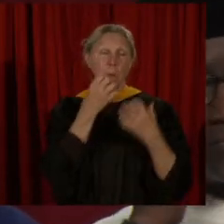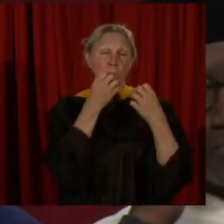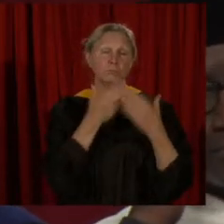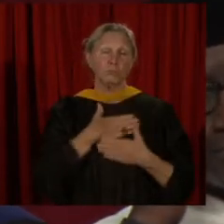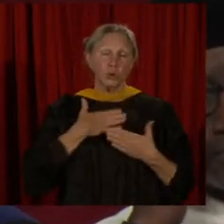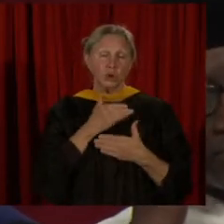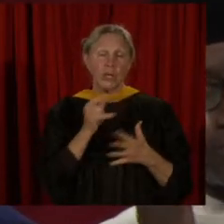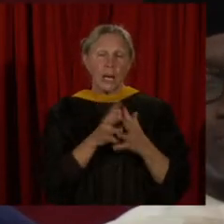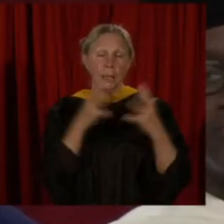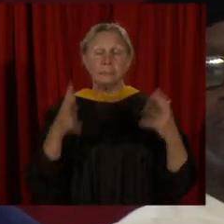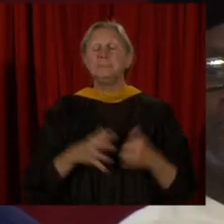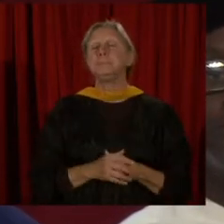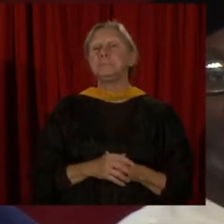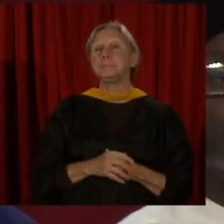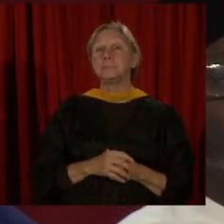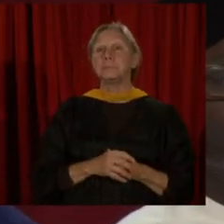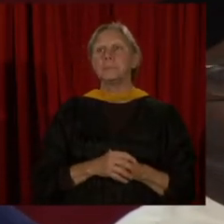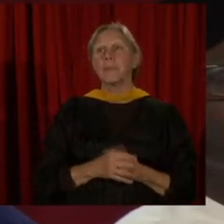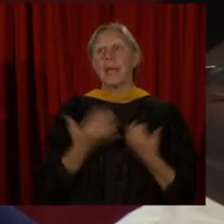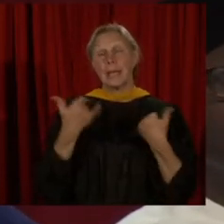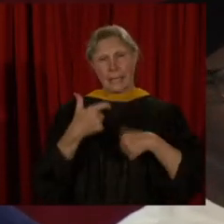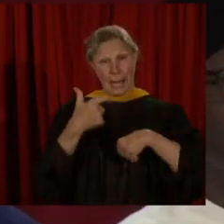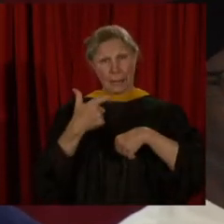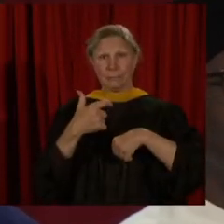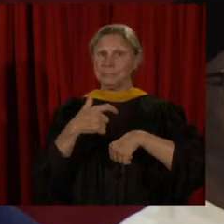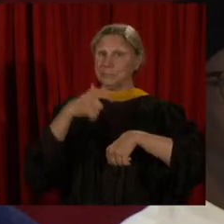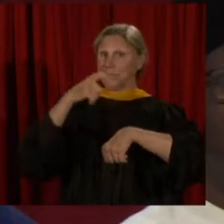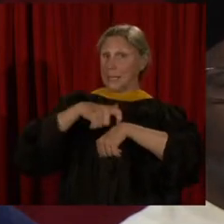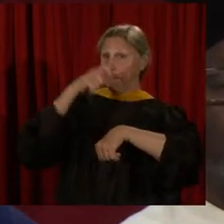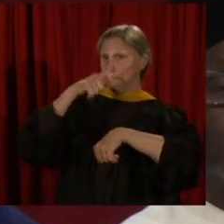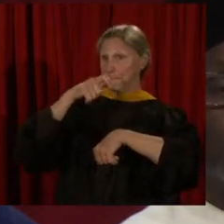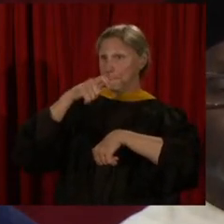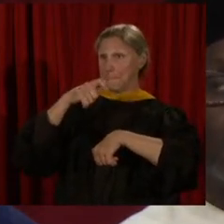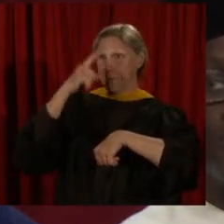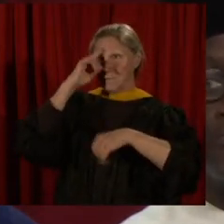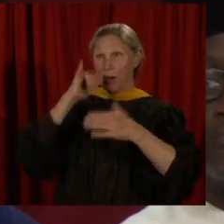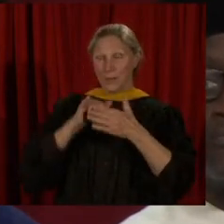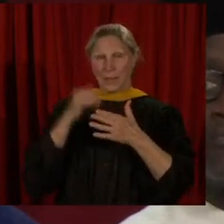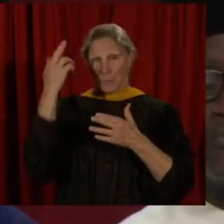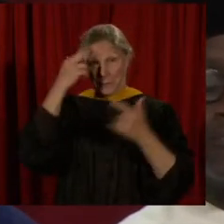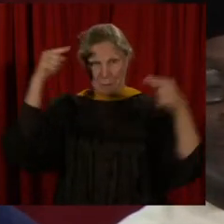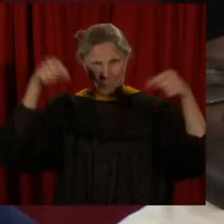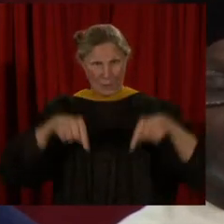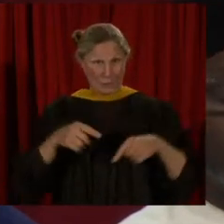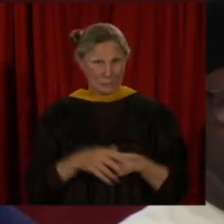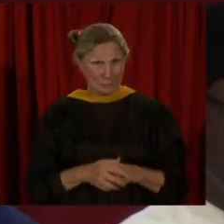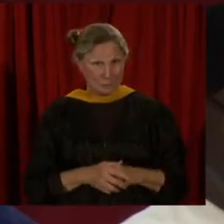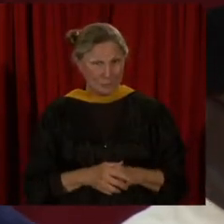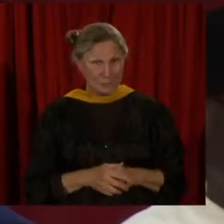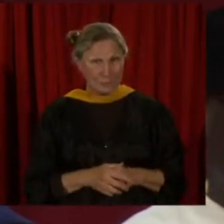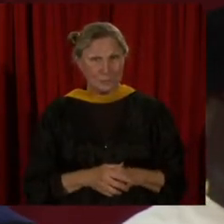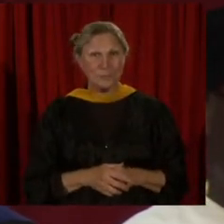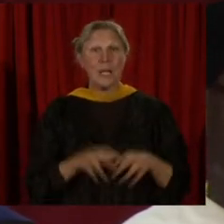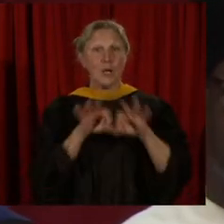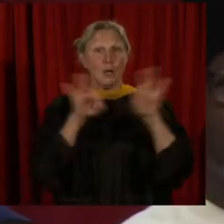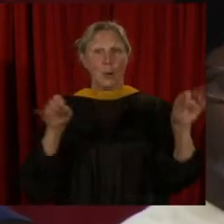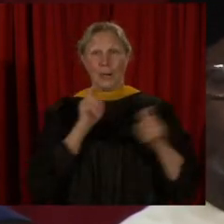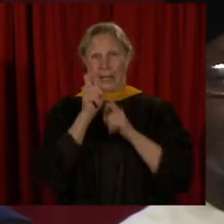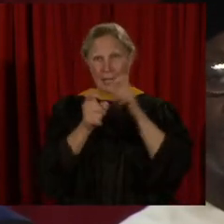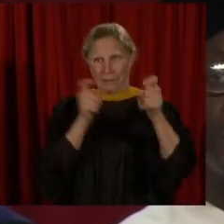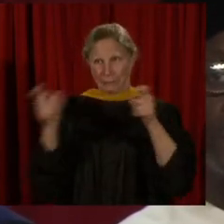appreciated. It is now the time for that which brings us together, the conferral of